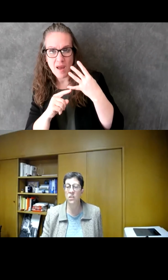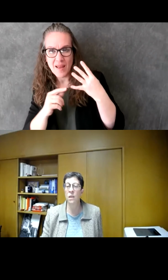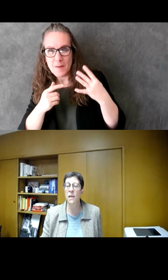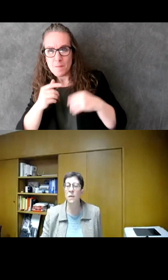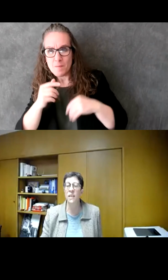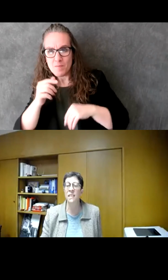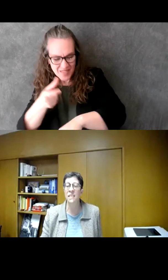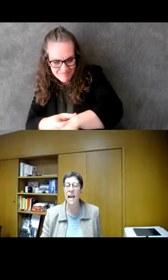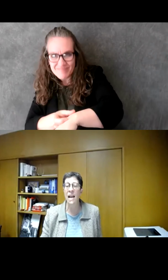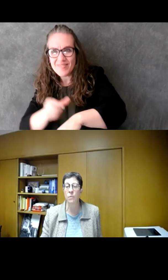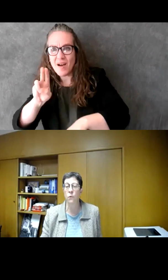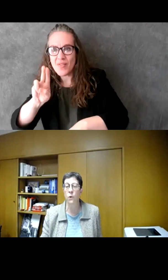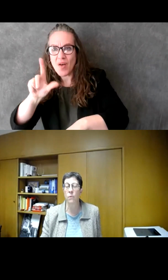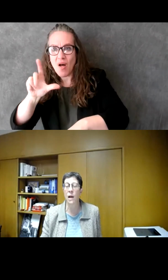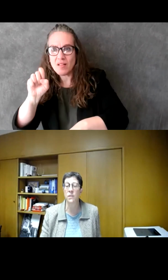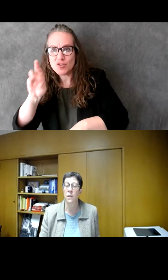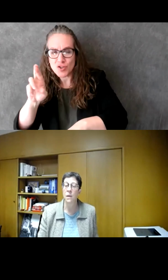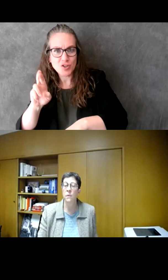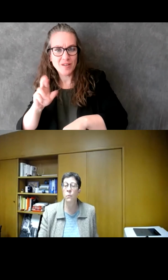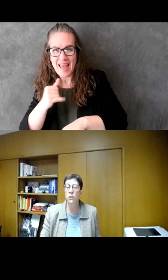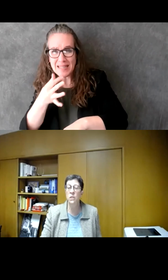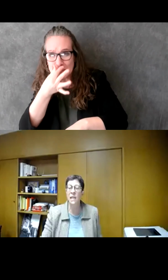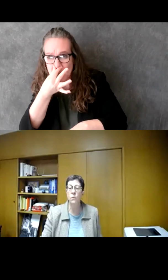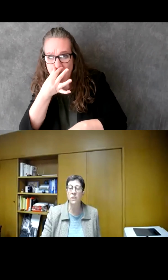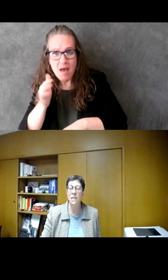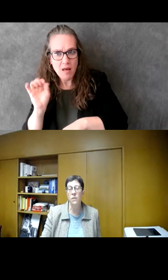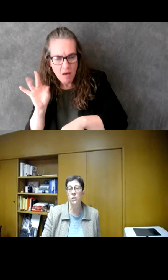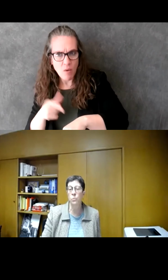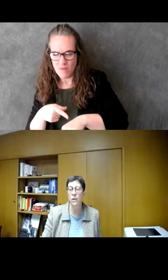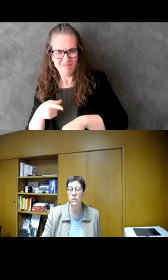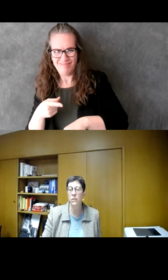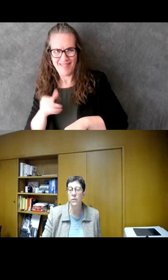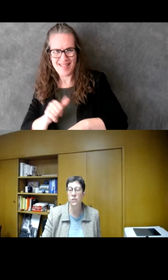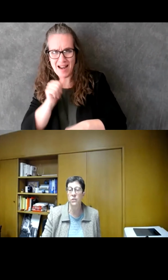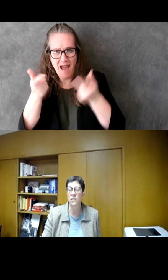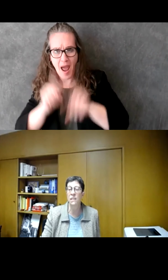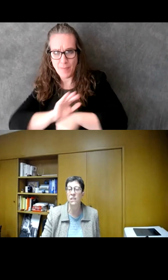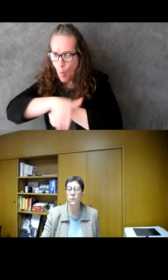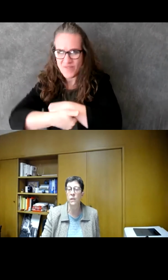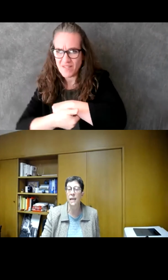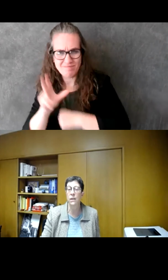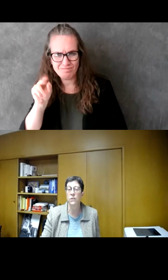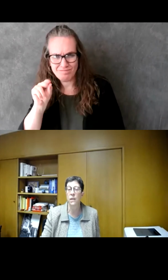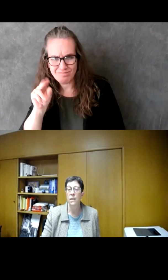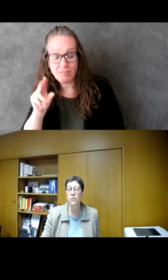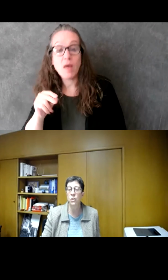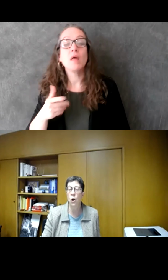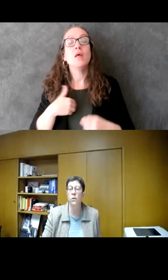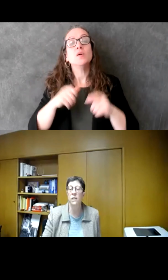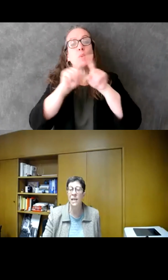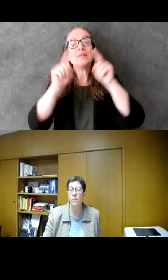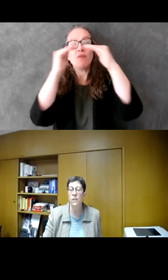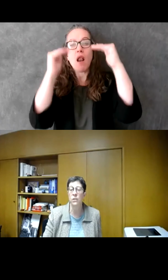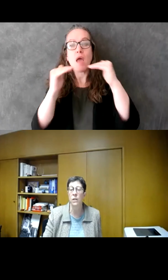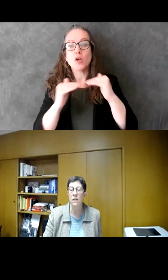the skin might be intact before it erupts, but what you get with deep tissue pressure injuries, you'll see in these different layers, is there's